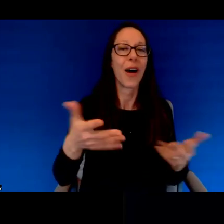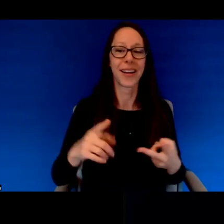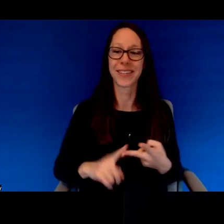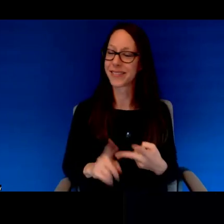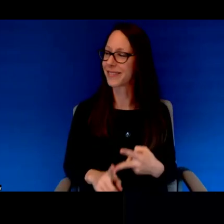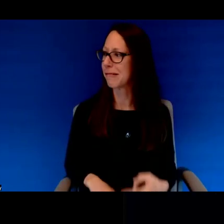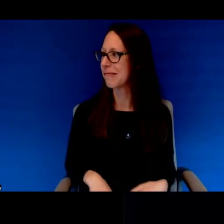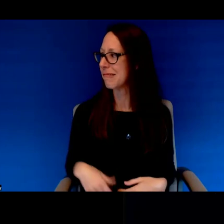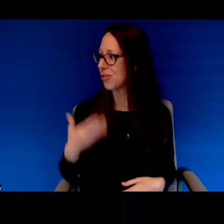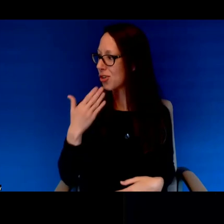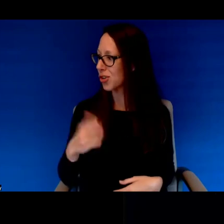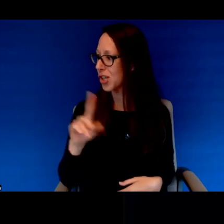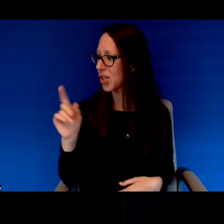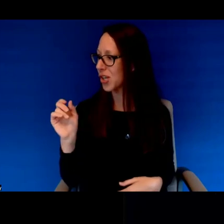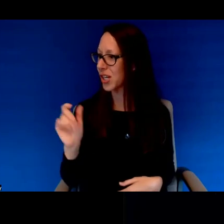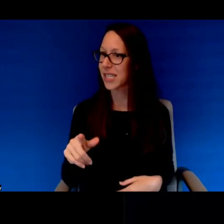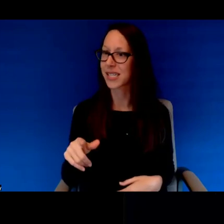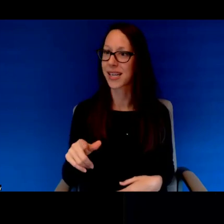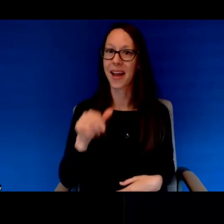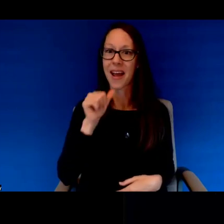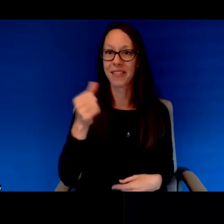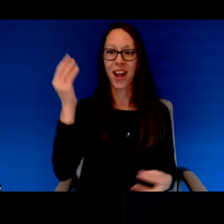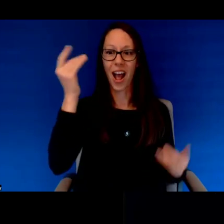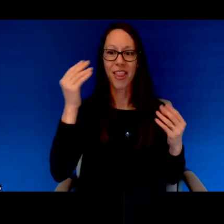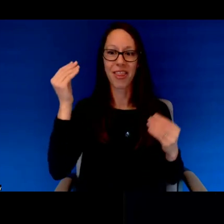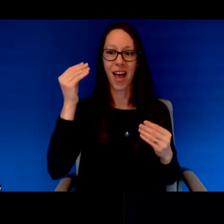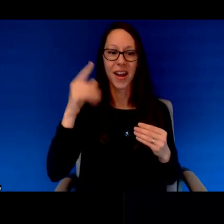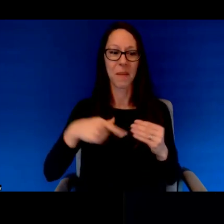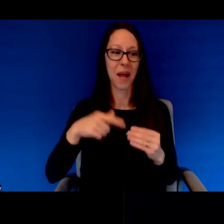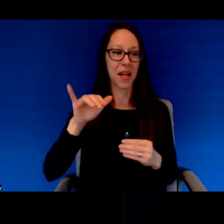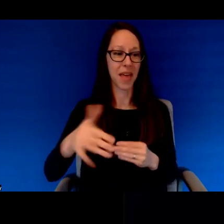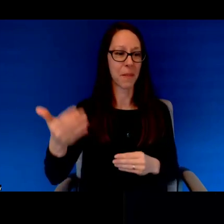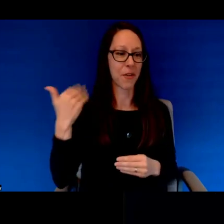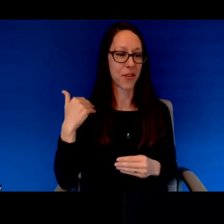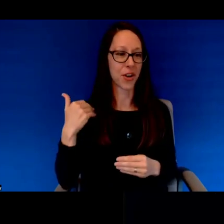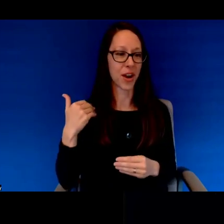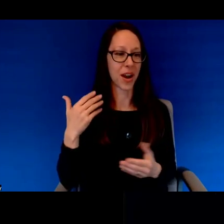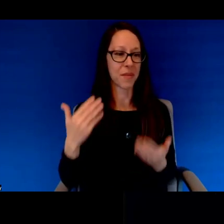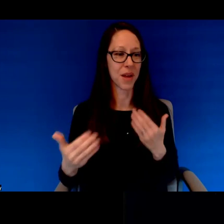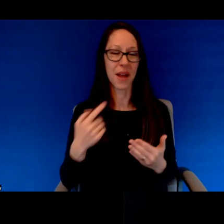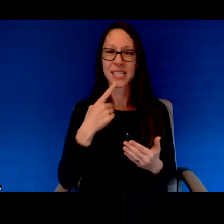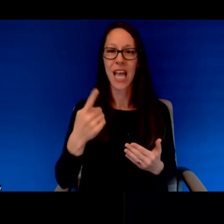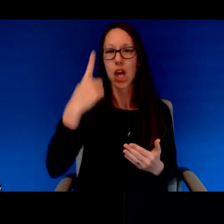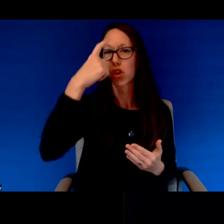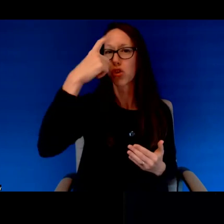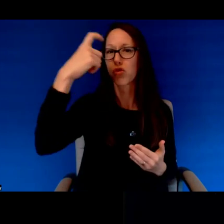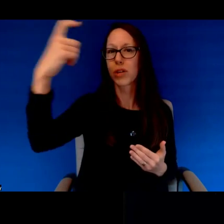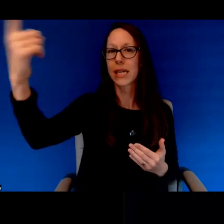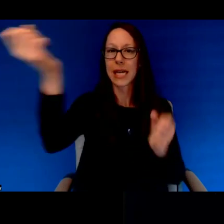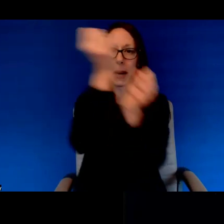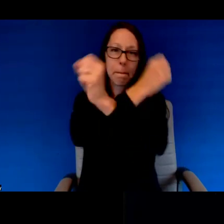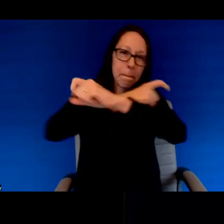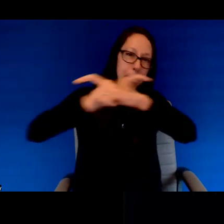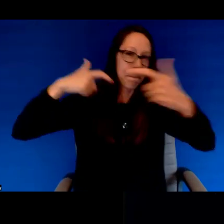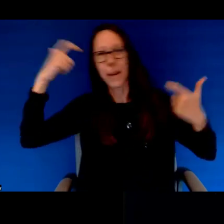That is a really great question. I haven't thought of that. I would I would say to dream big. I would say to go